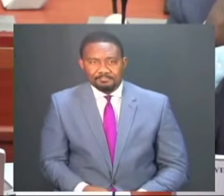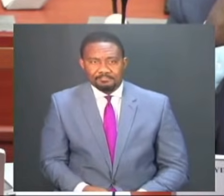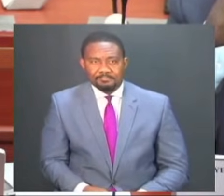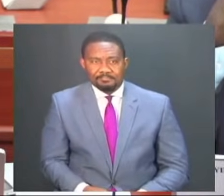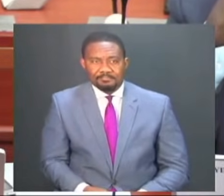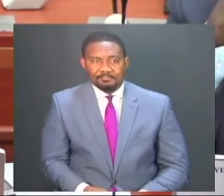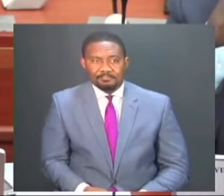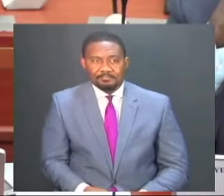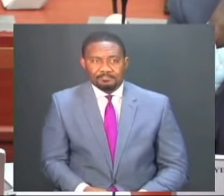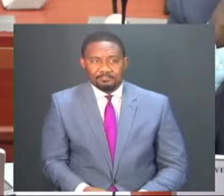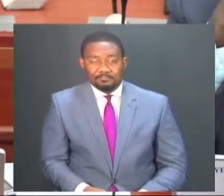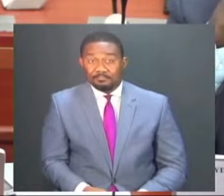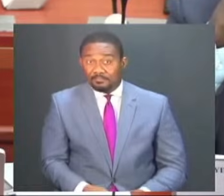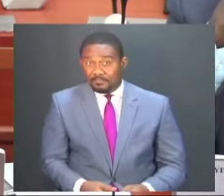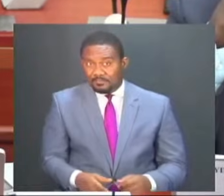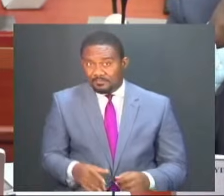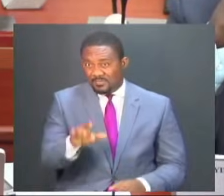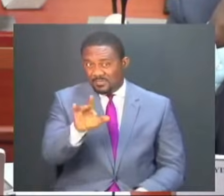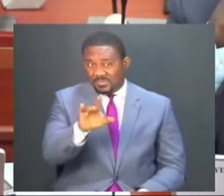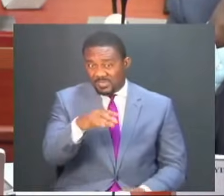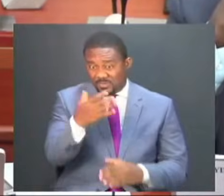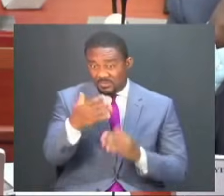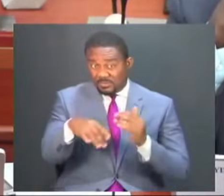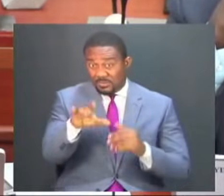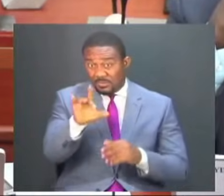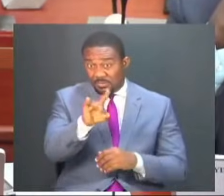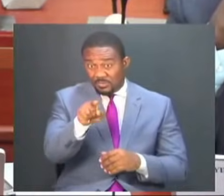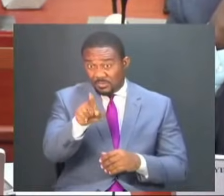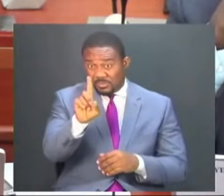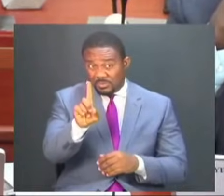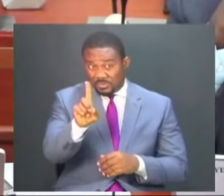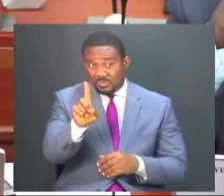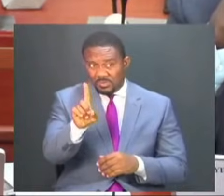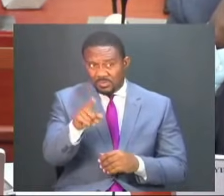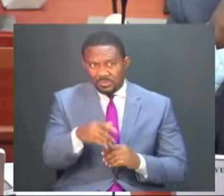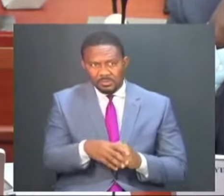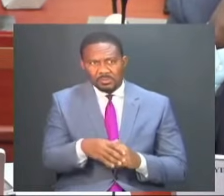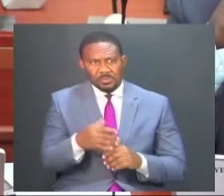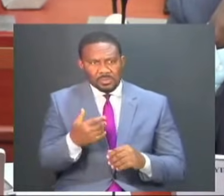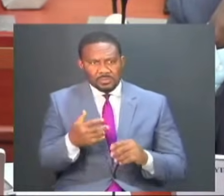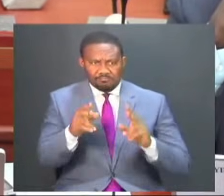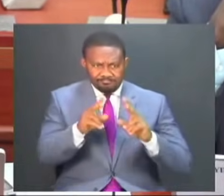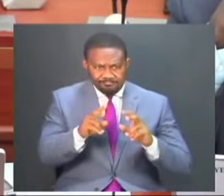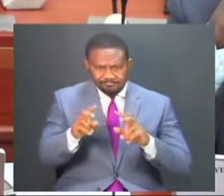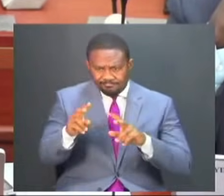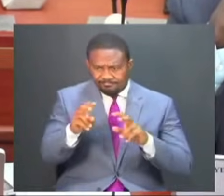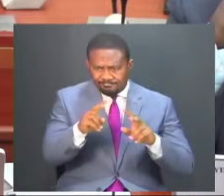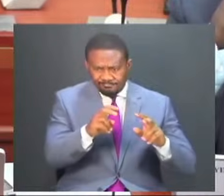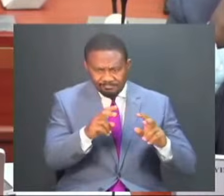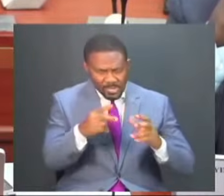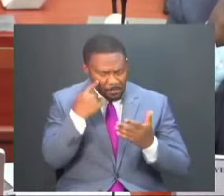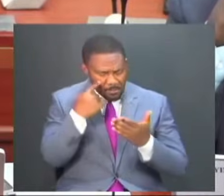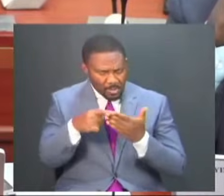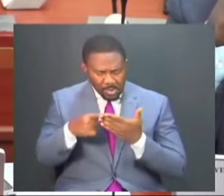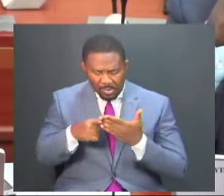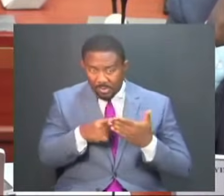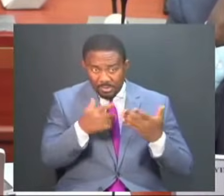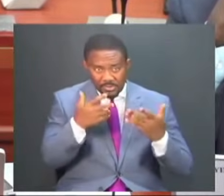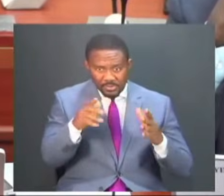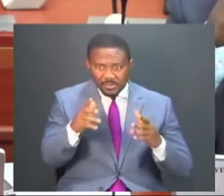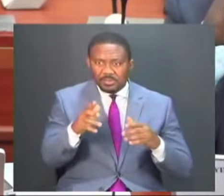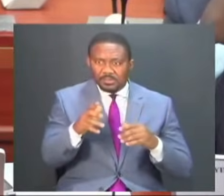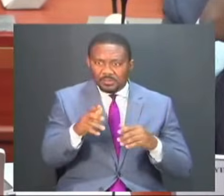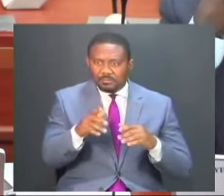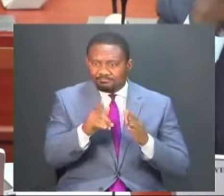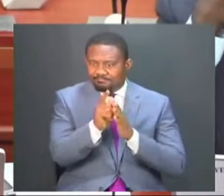by reading item 8.1. After careful consideration, the committee is of the view that a legal